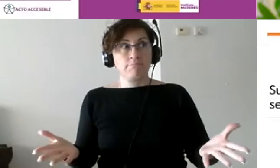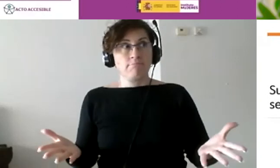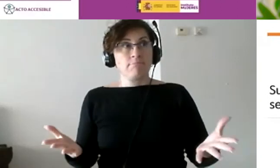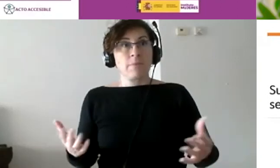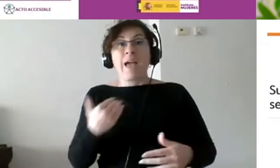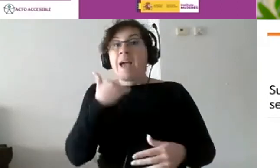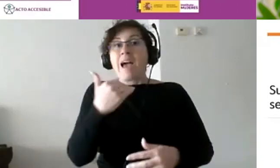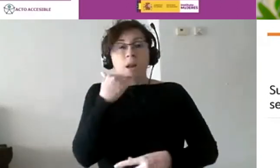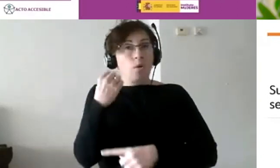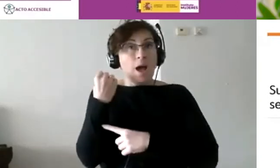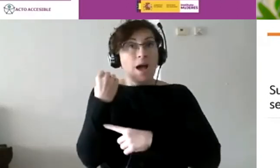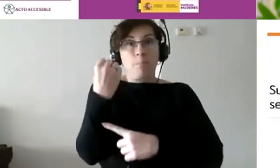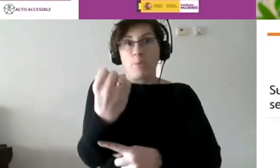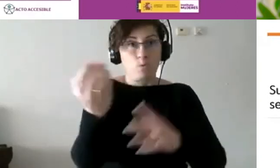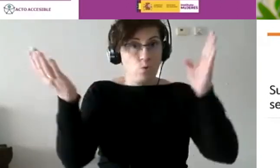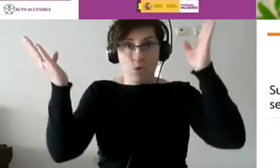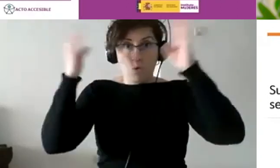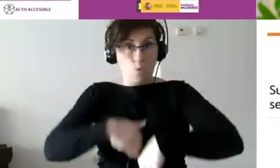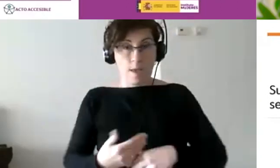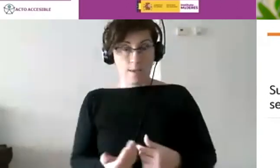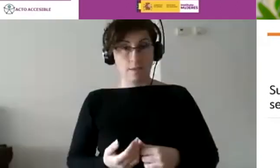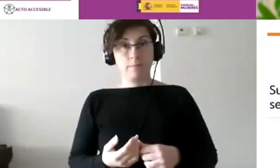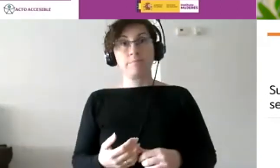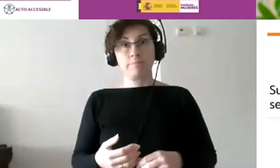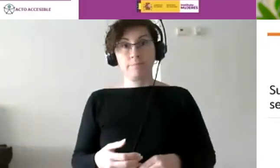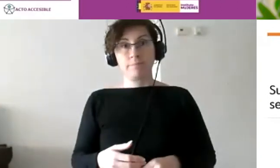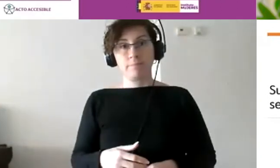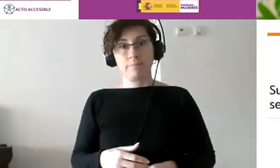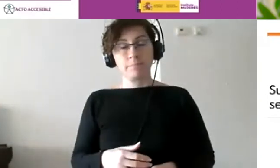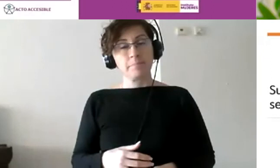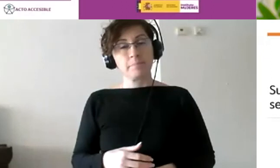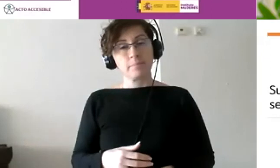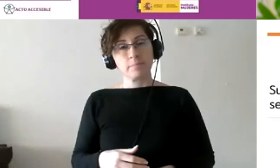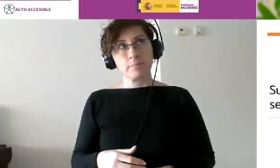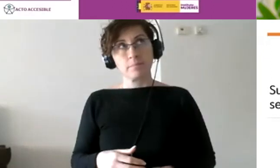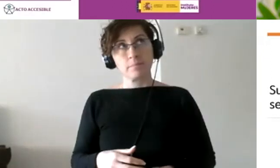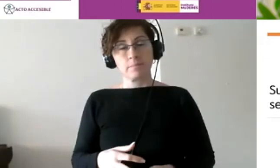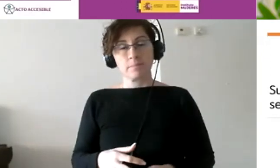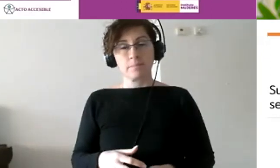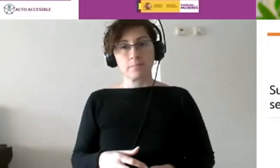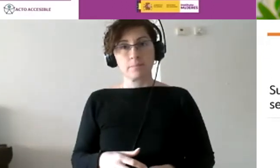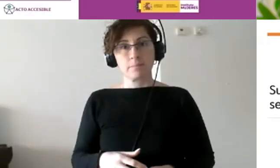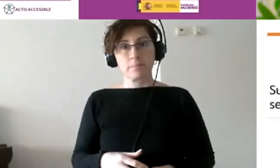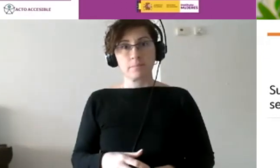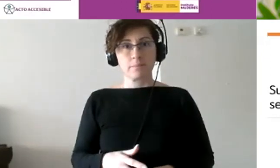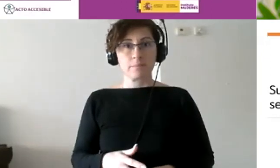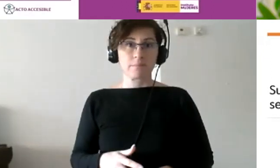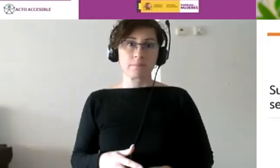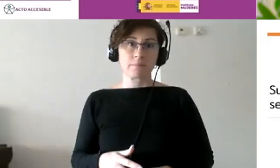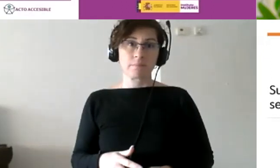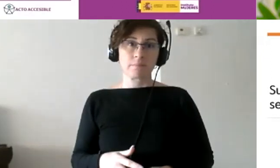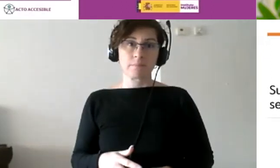who cannot do anything, who need help, assistance every day, it's a big